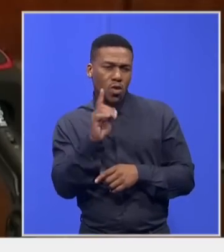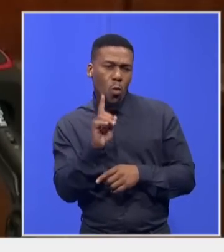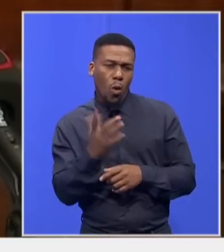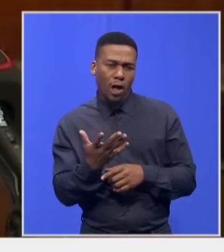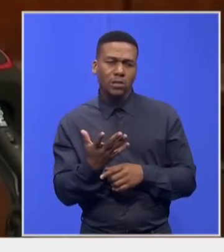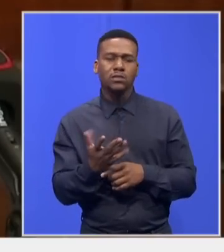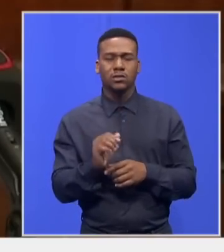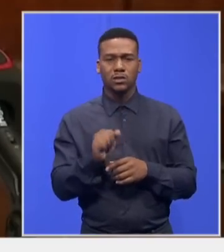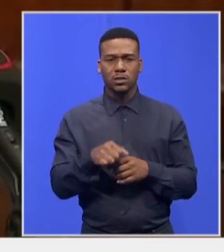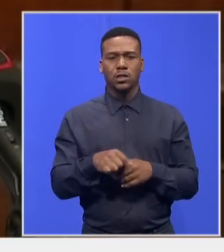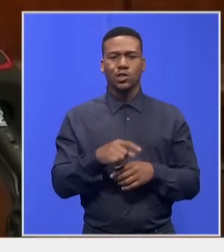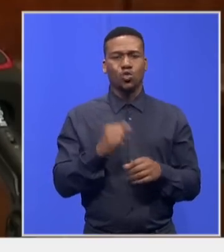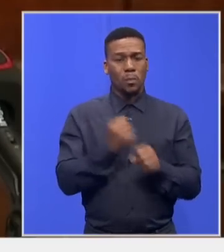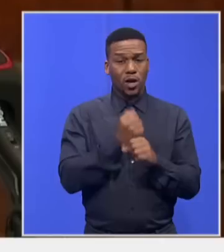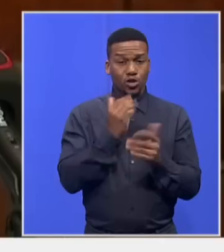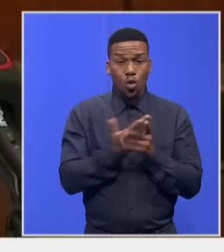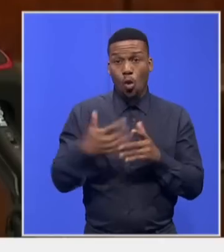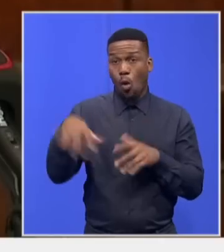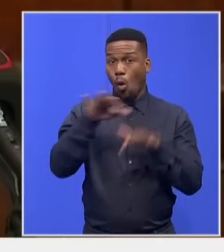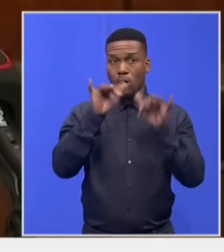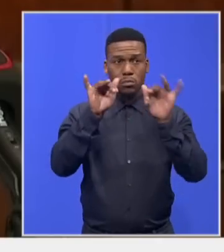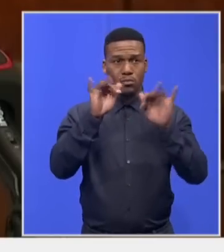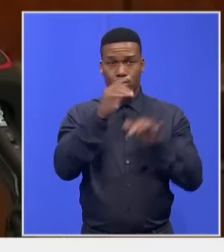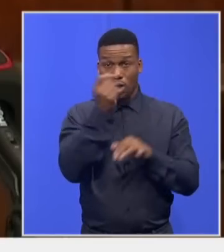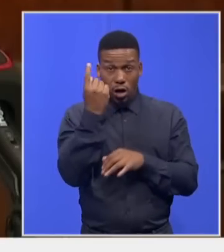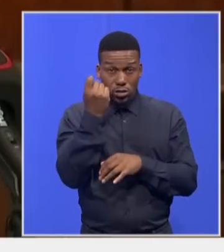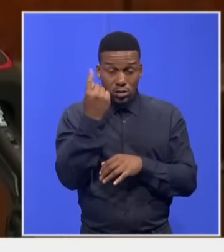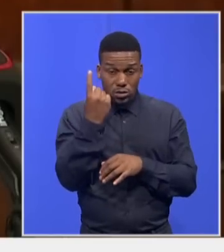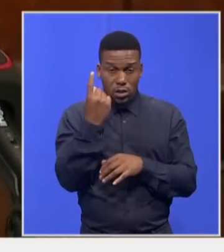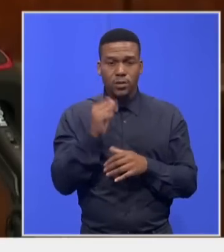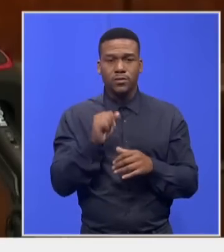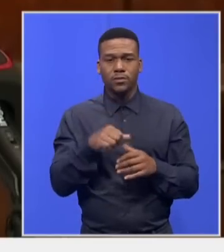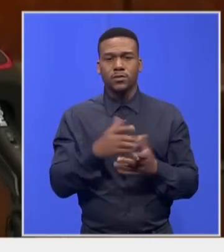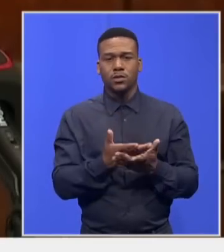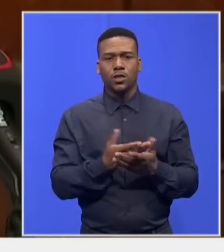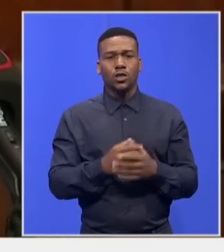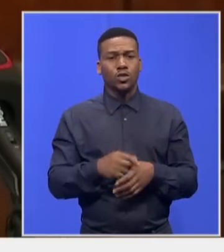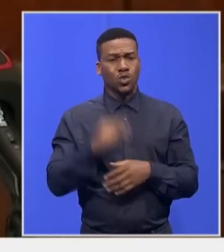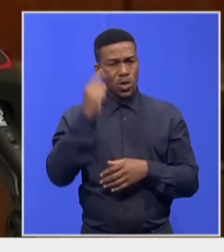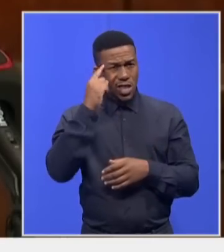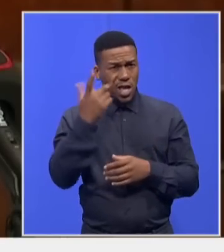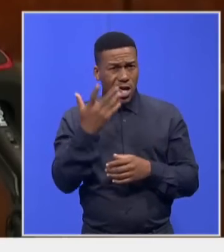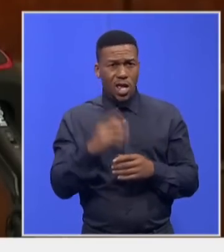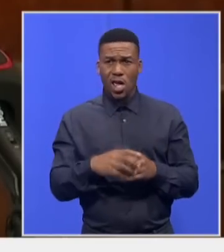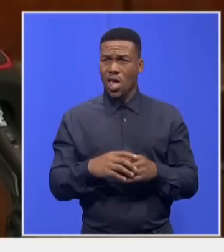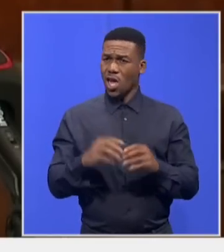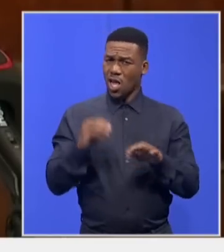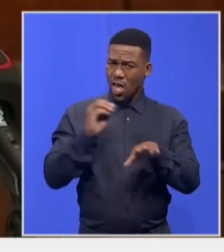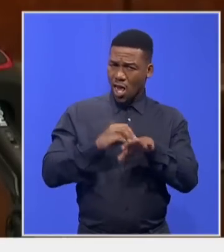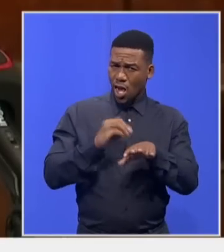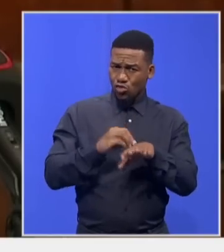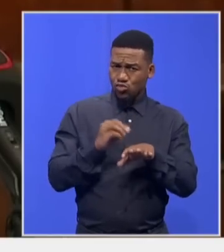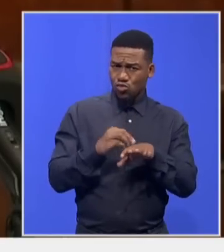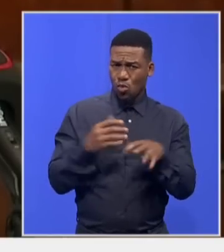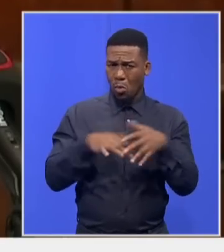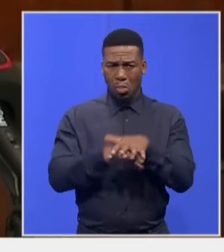carry everyone with me in my presentation on what are the transversal issues with regards to planning. And these are issues that requires